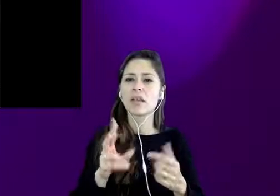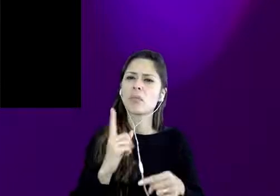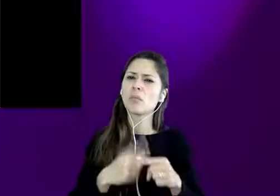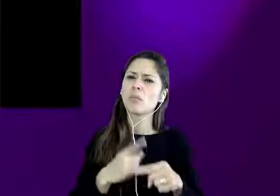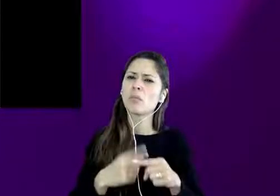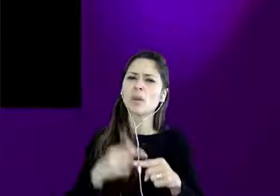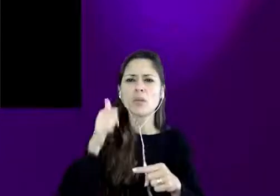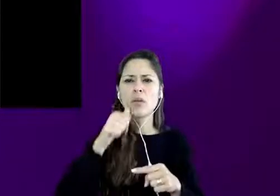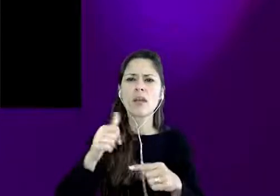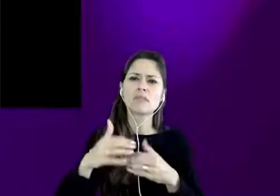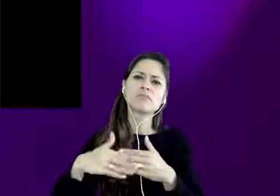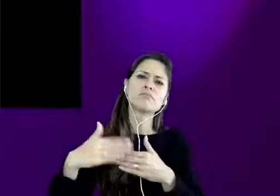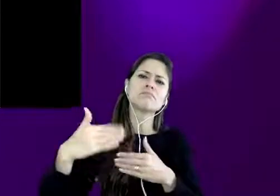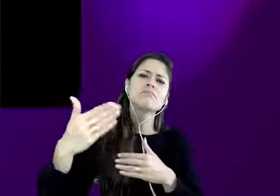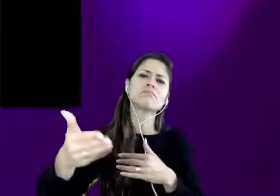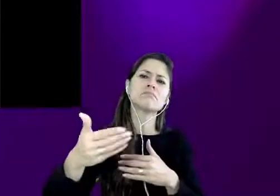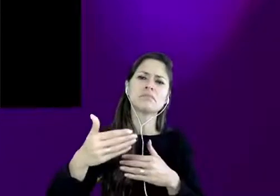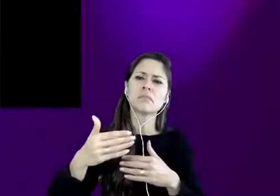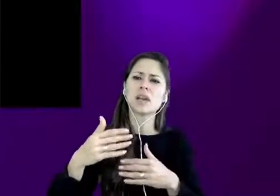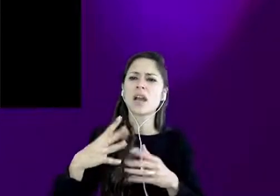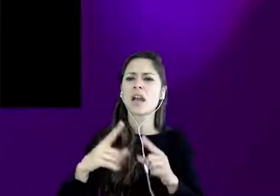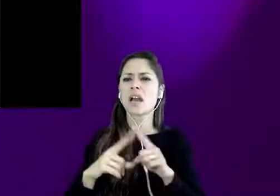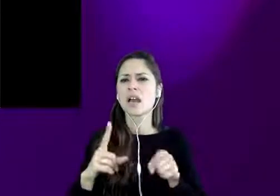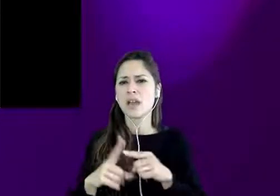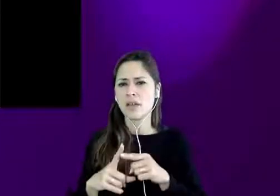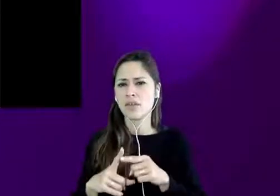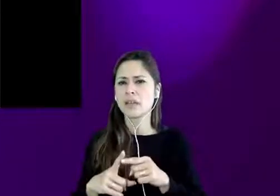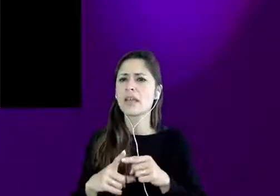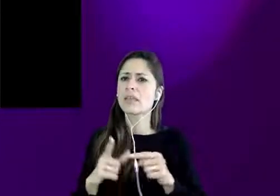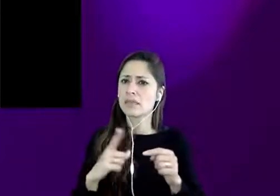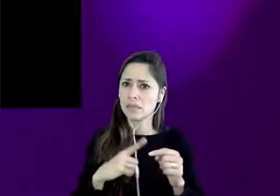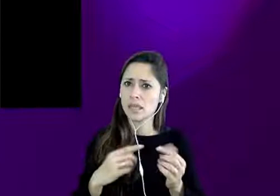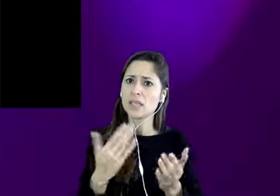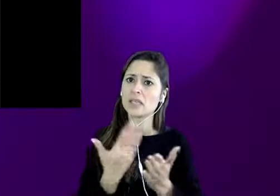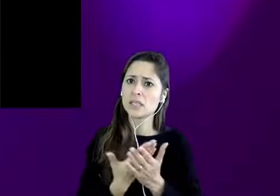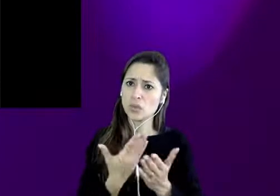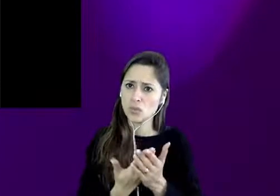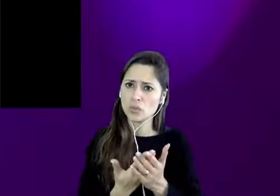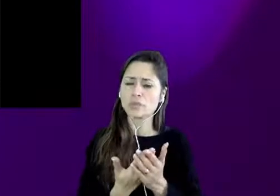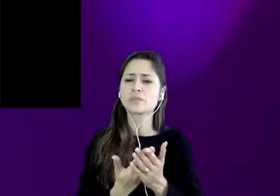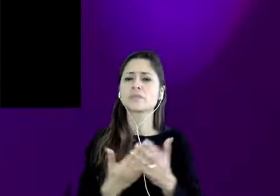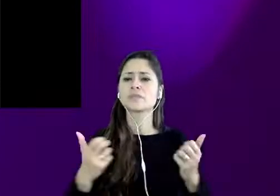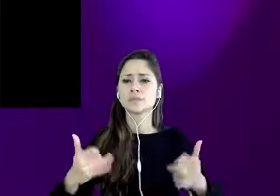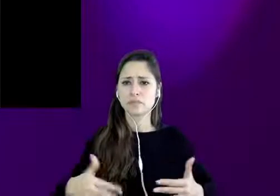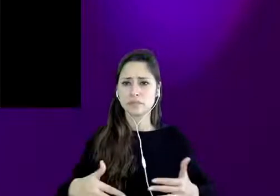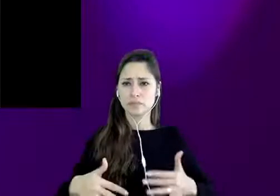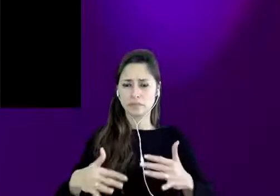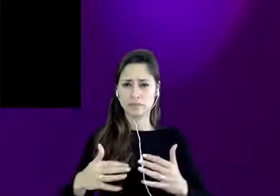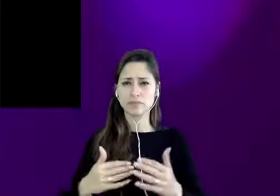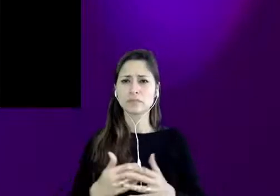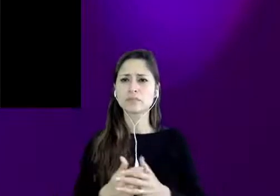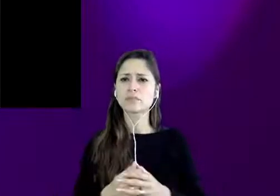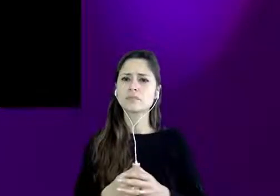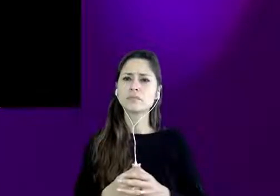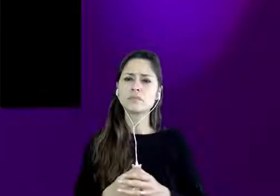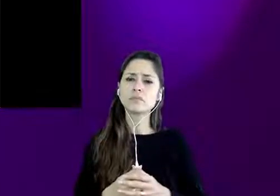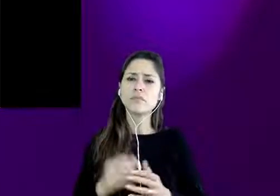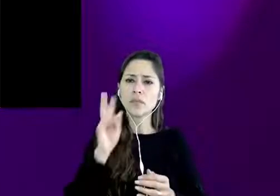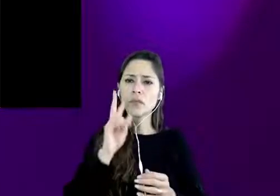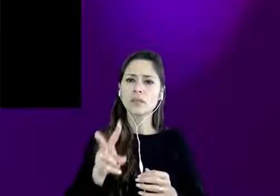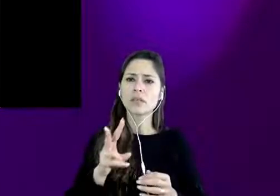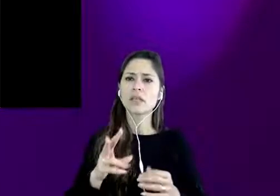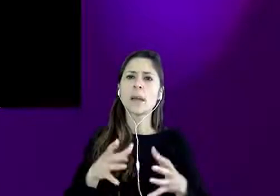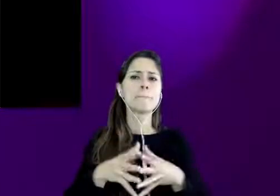our studies between the United States and Israel, we saw that the overwhelming majority of women that are coming to freeze eggs, they are